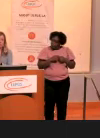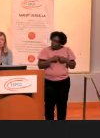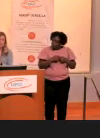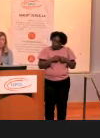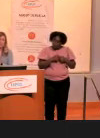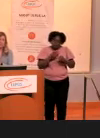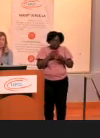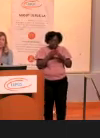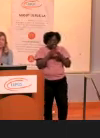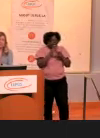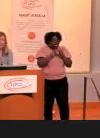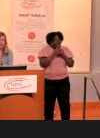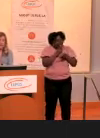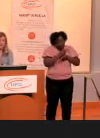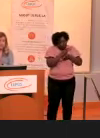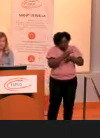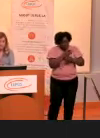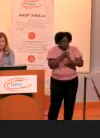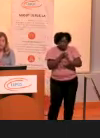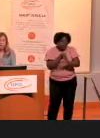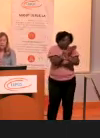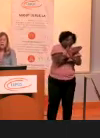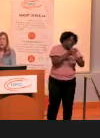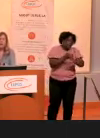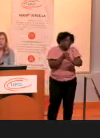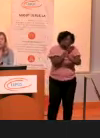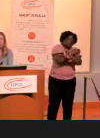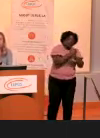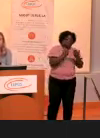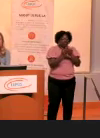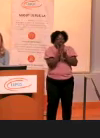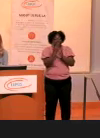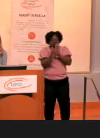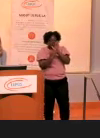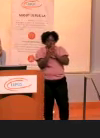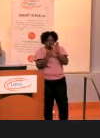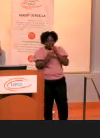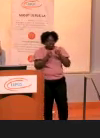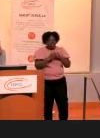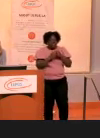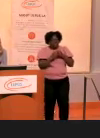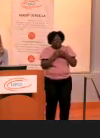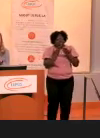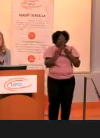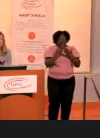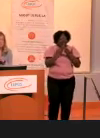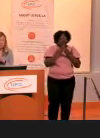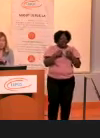the development of the new guidelines. The backbones of our therapy had